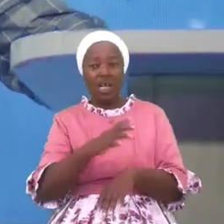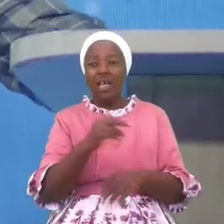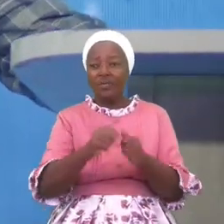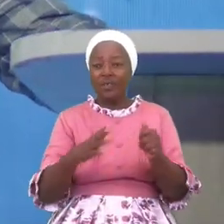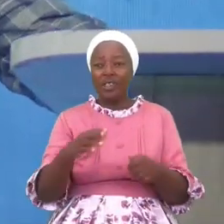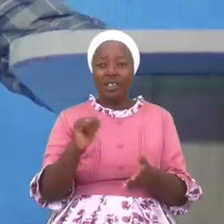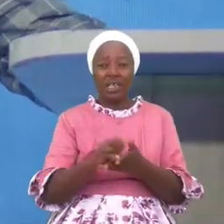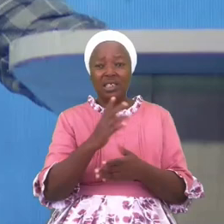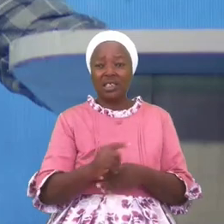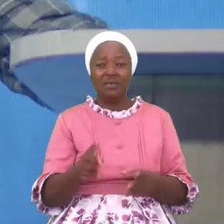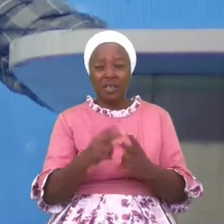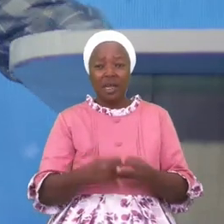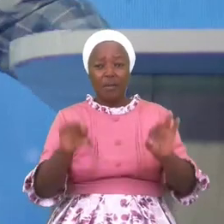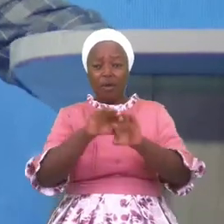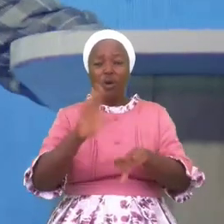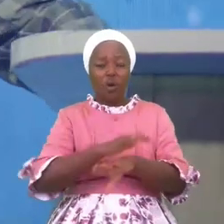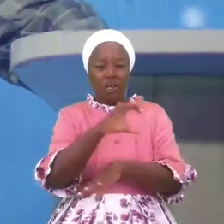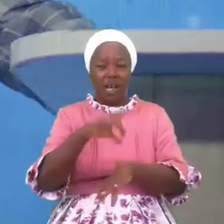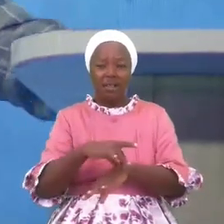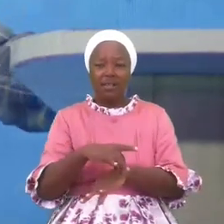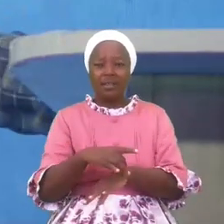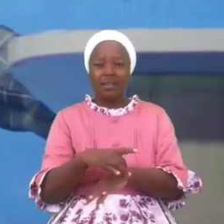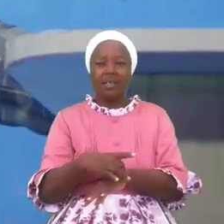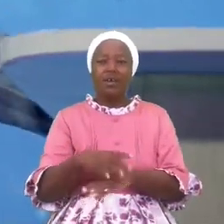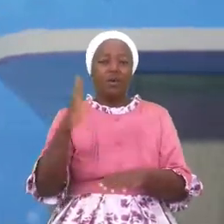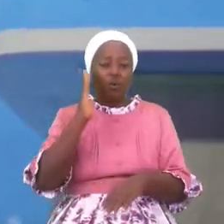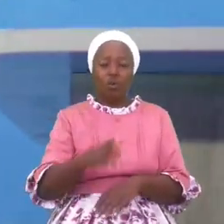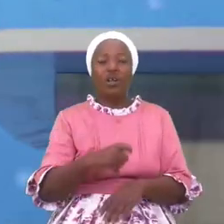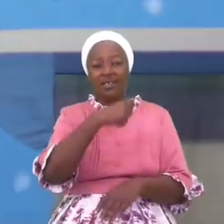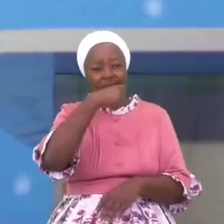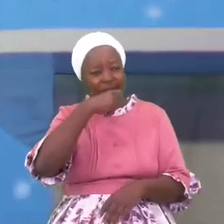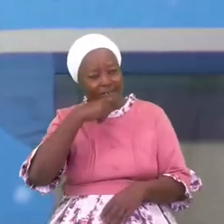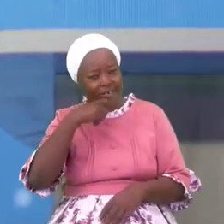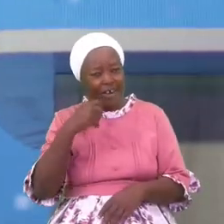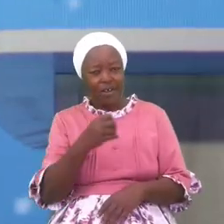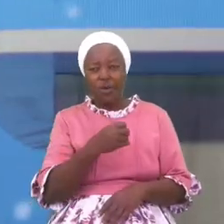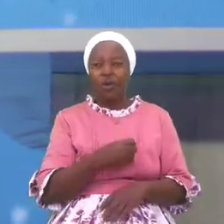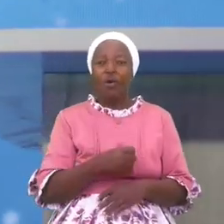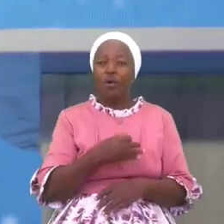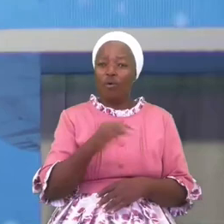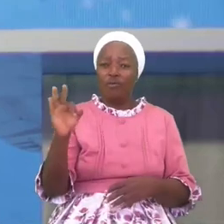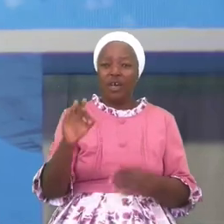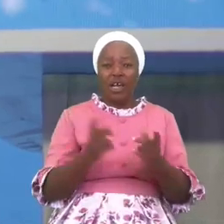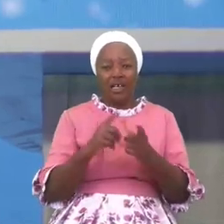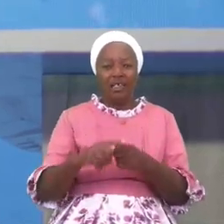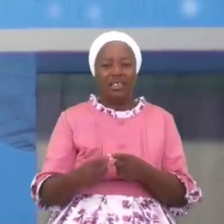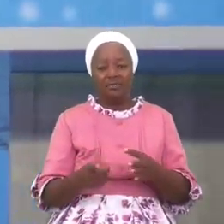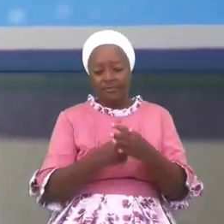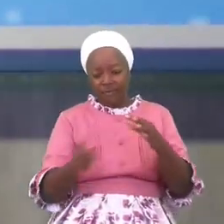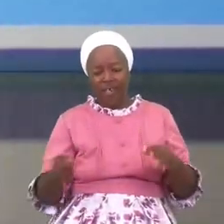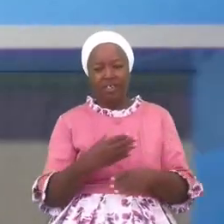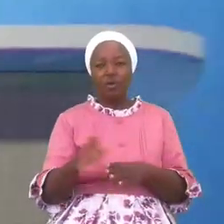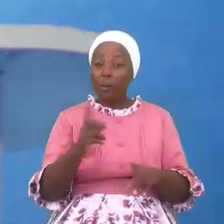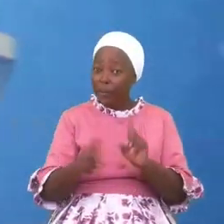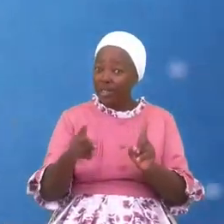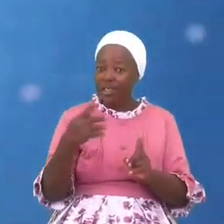will wither away, will vanish away, but the word of God, the word that created